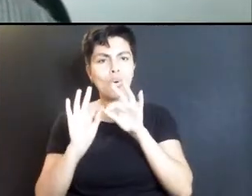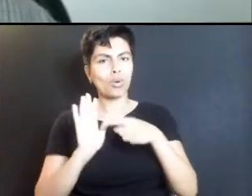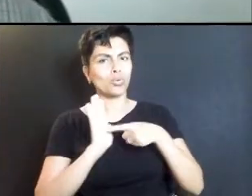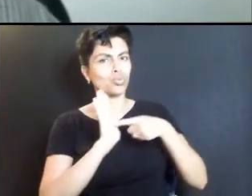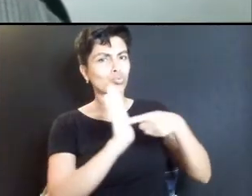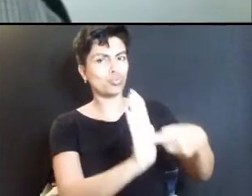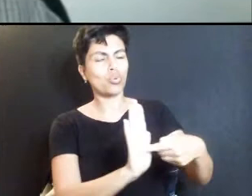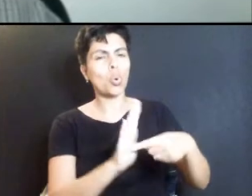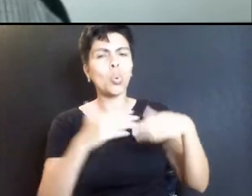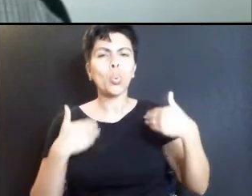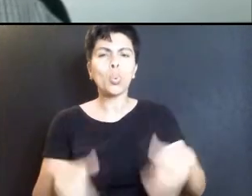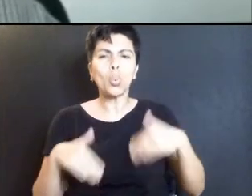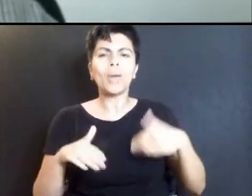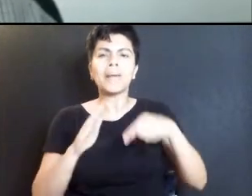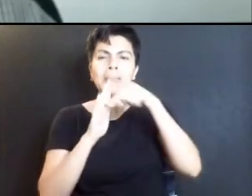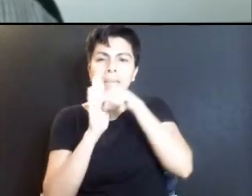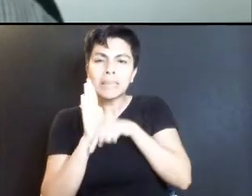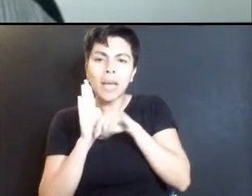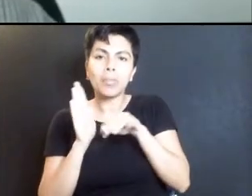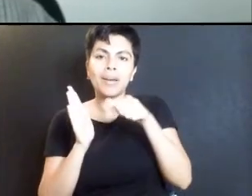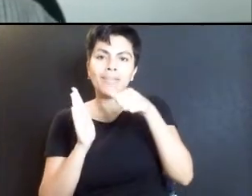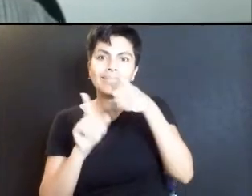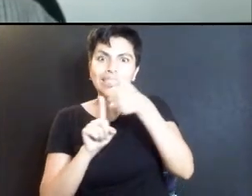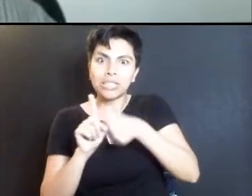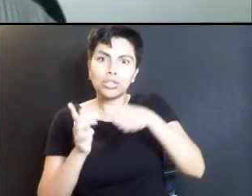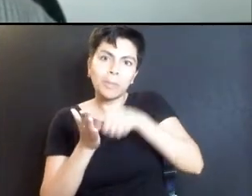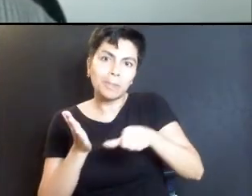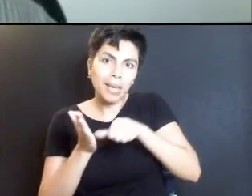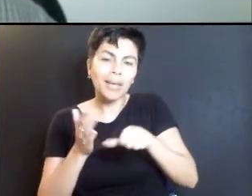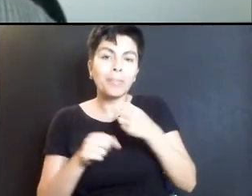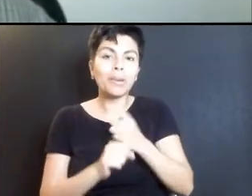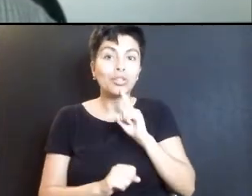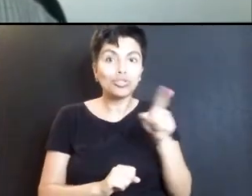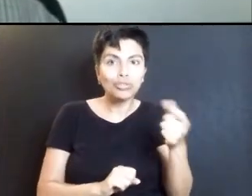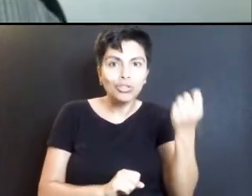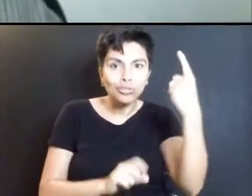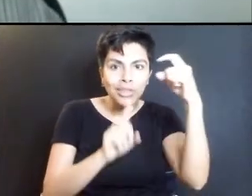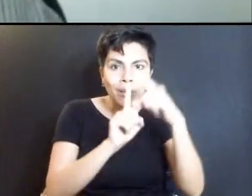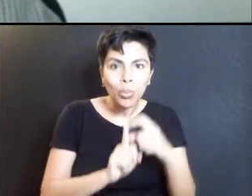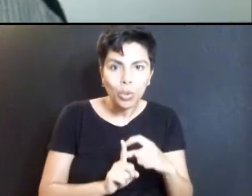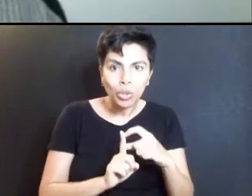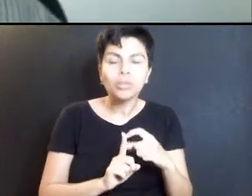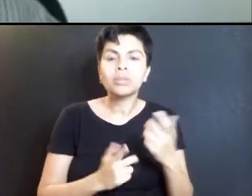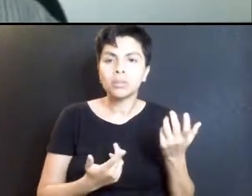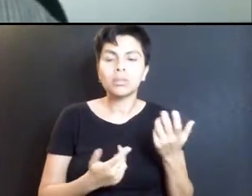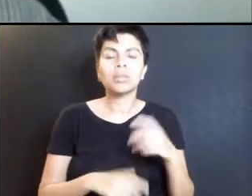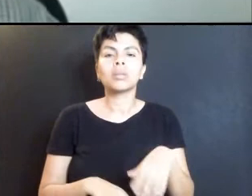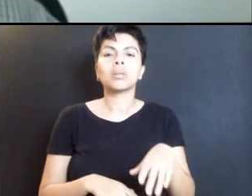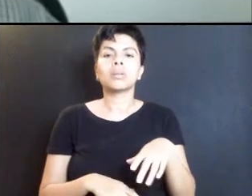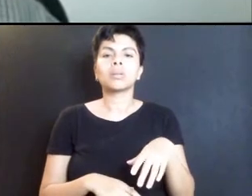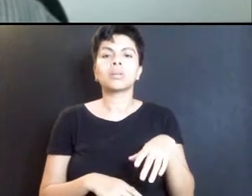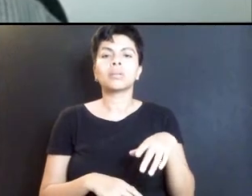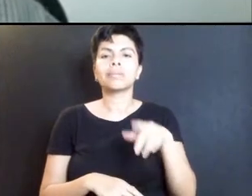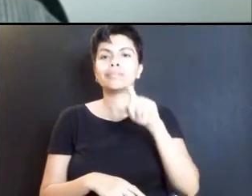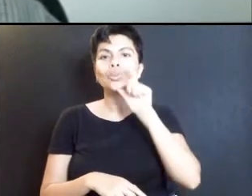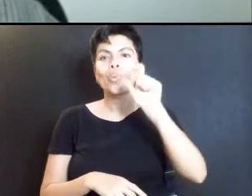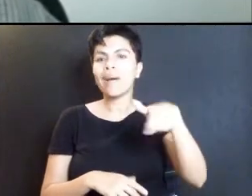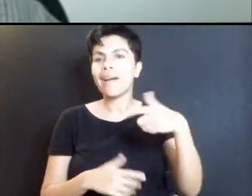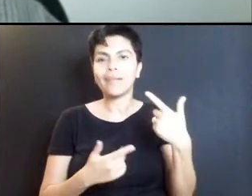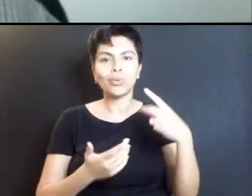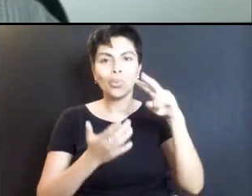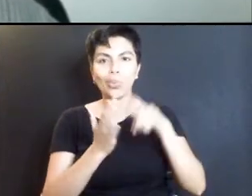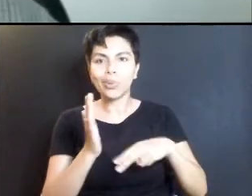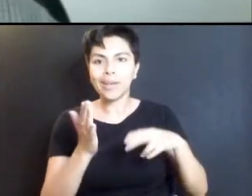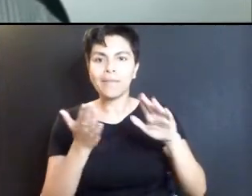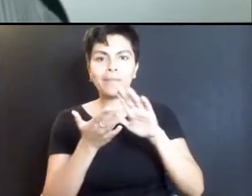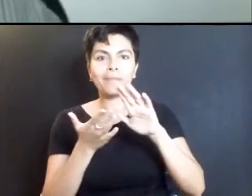each page and to make sure your child understands the words. You never have to read a whole book